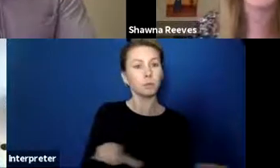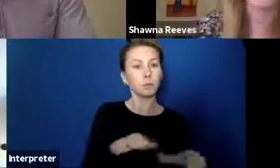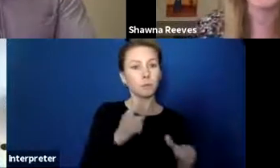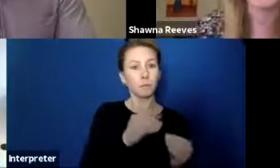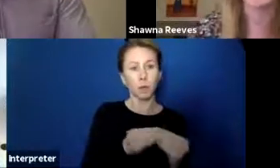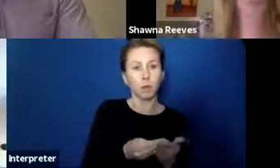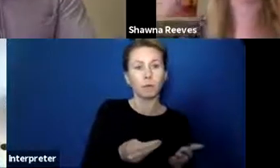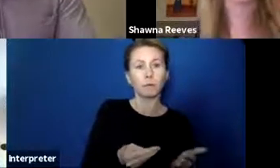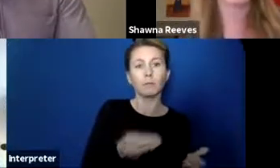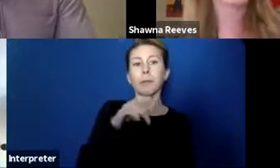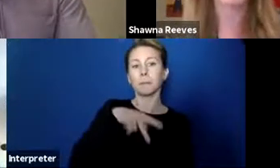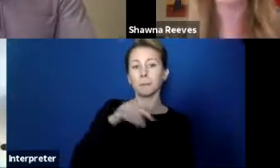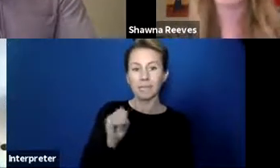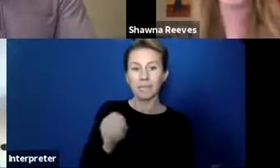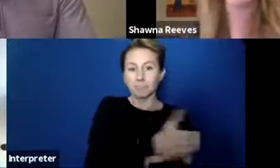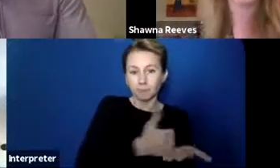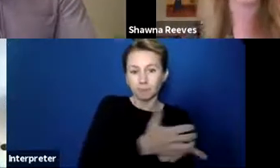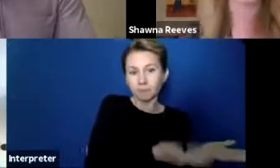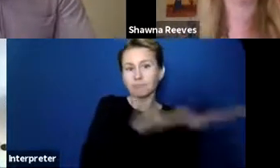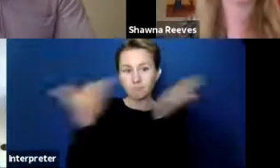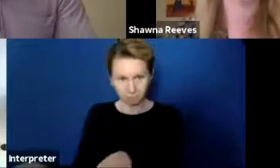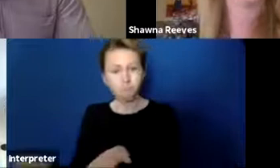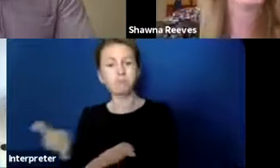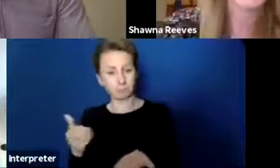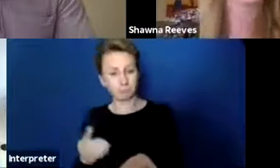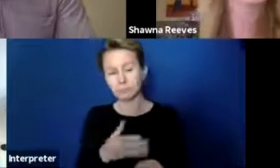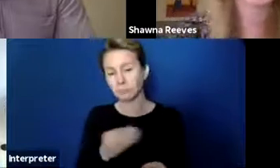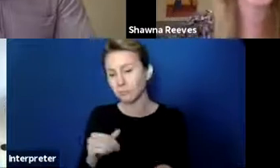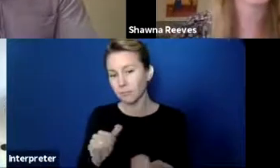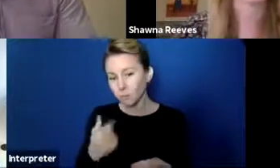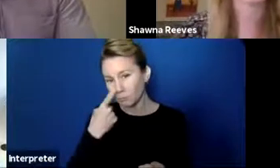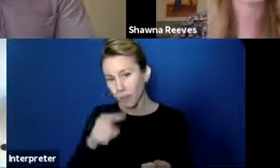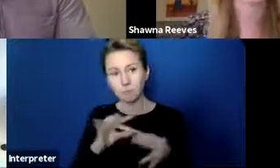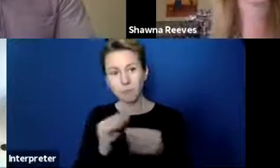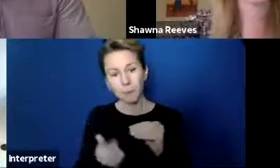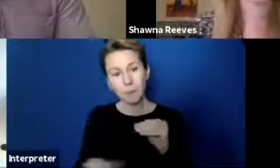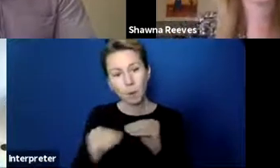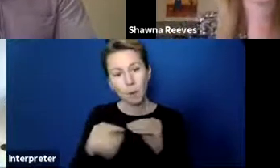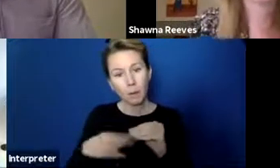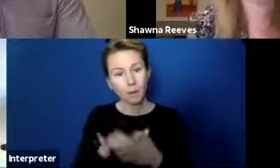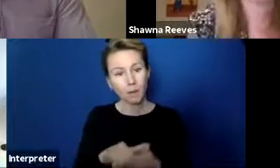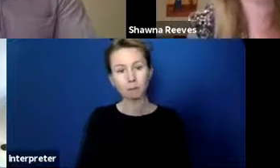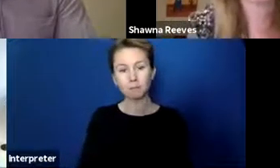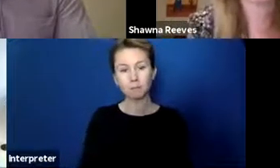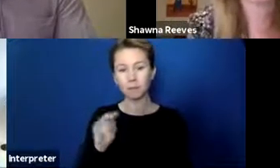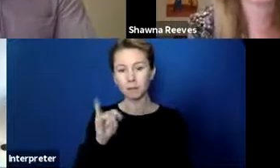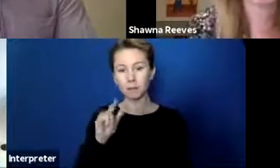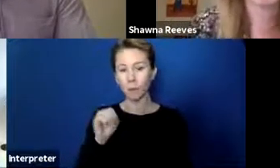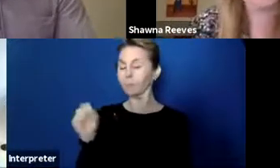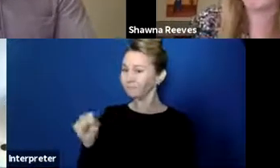people's concrete needs were. And your office was out there doing PPE drives and delivering this